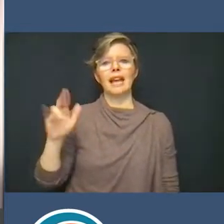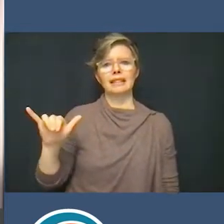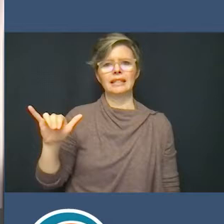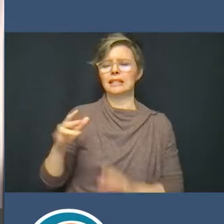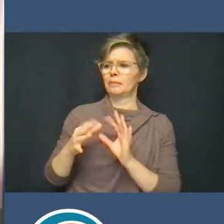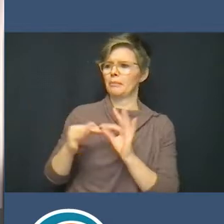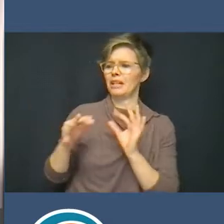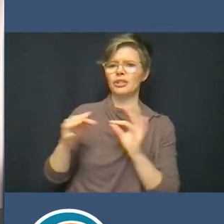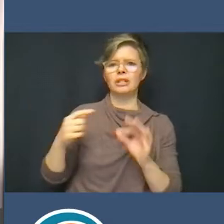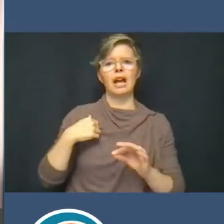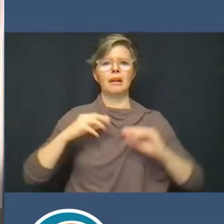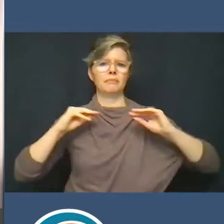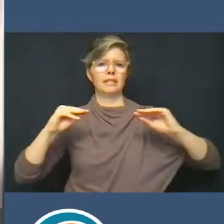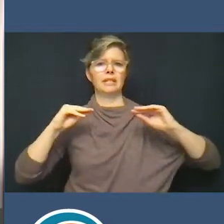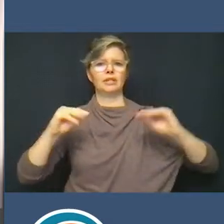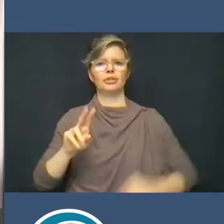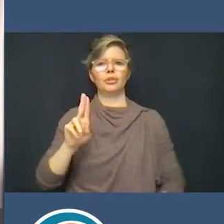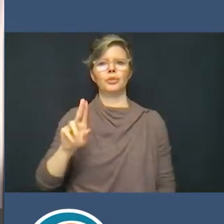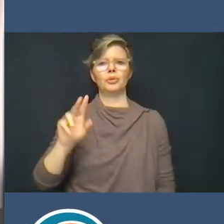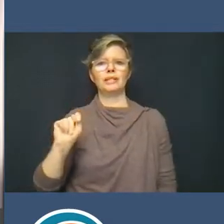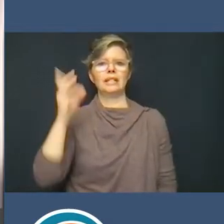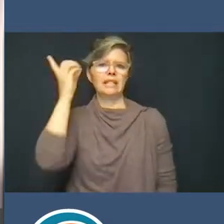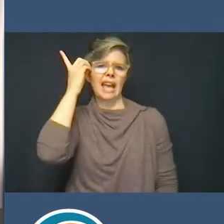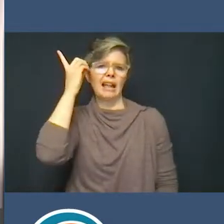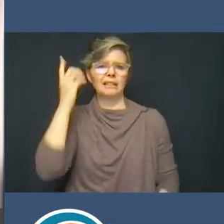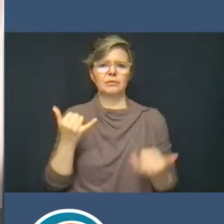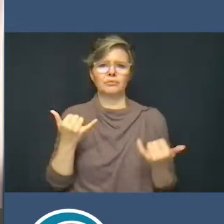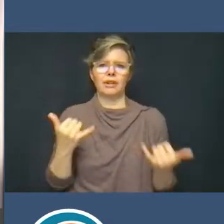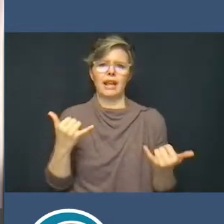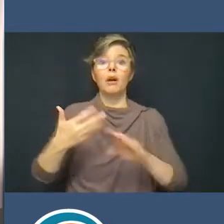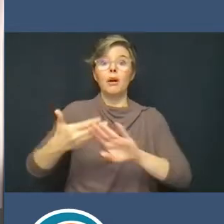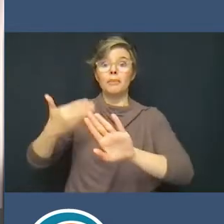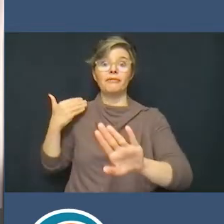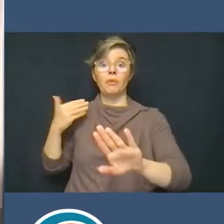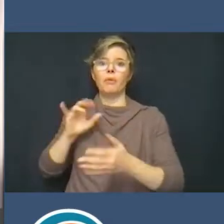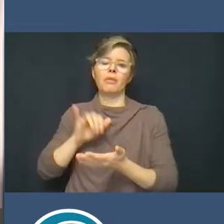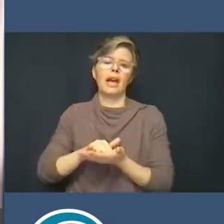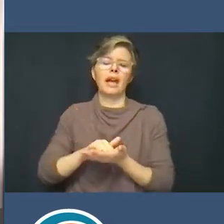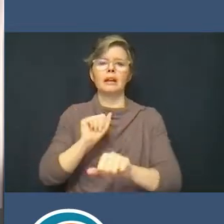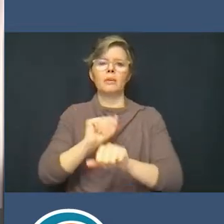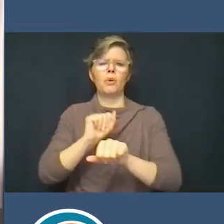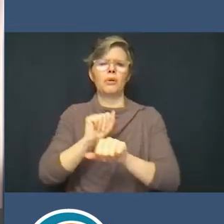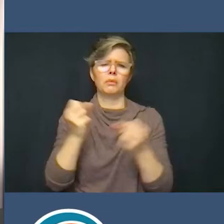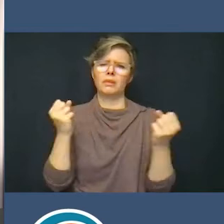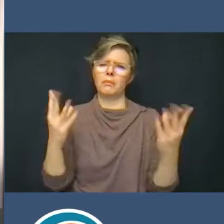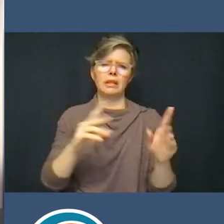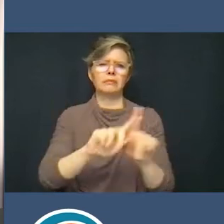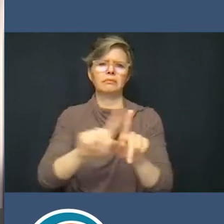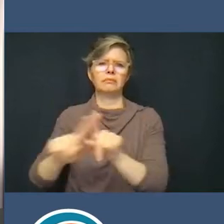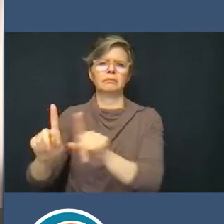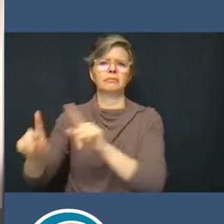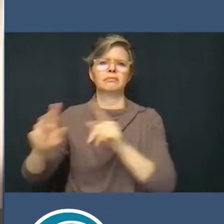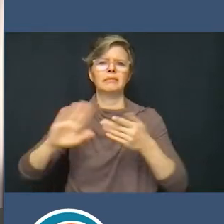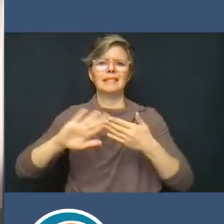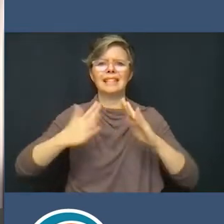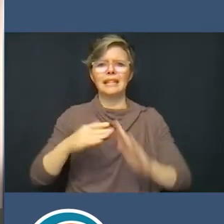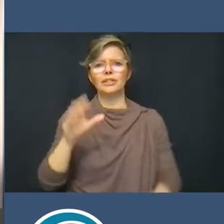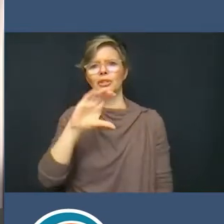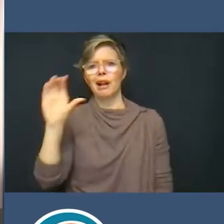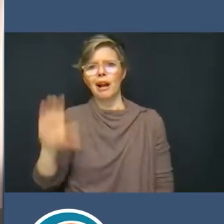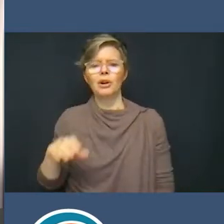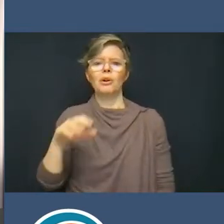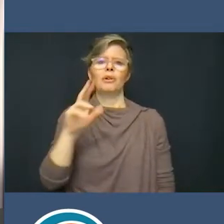Dallas. Previous to that, I've lived in different parts of the country. I work with kids in Chicago and Philadelphia,